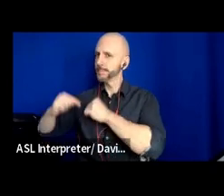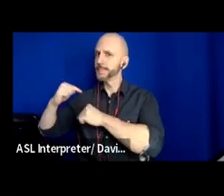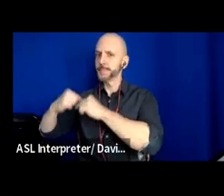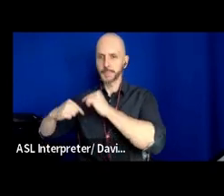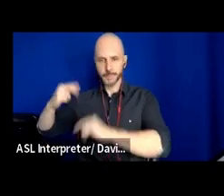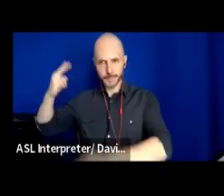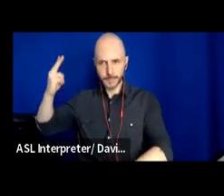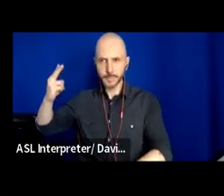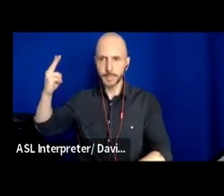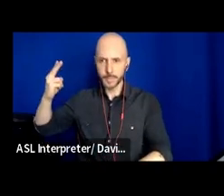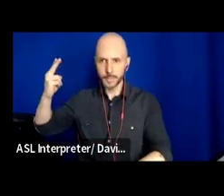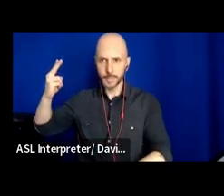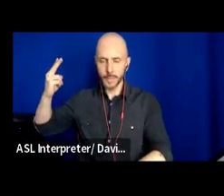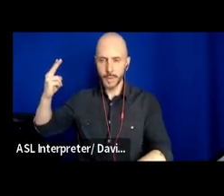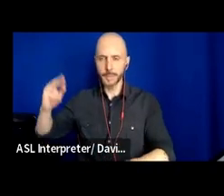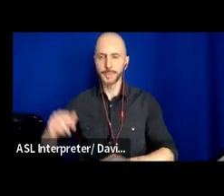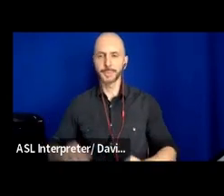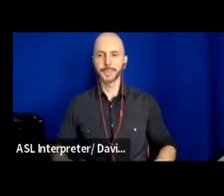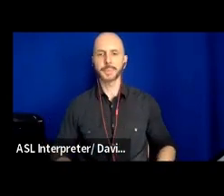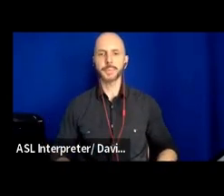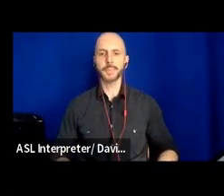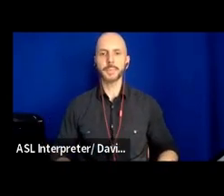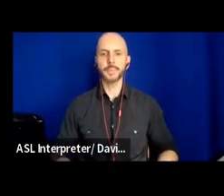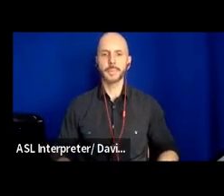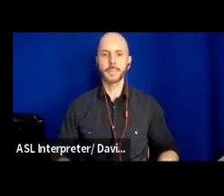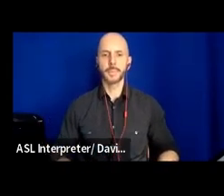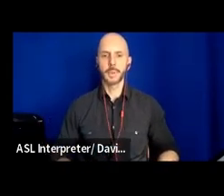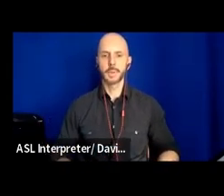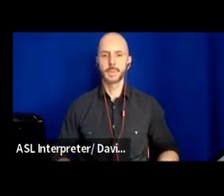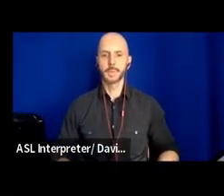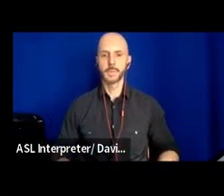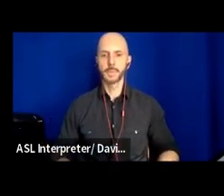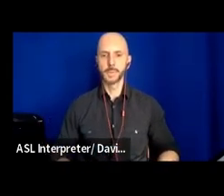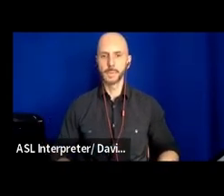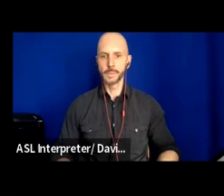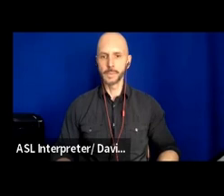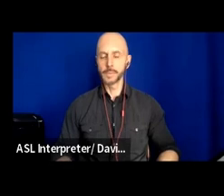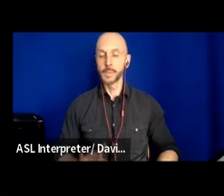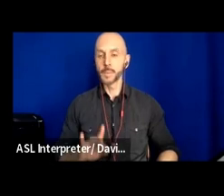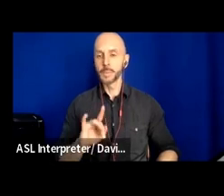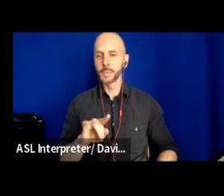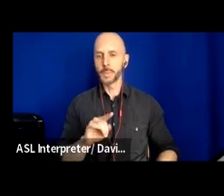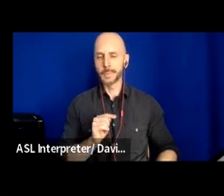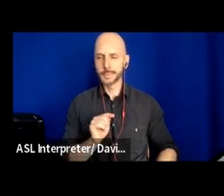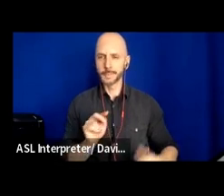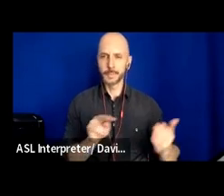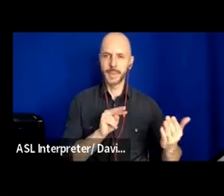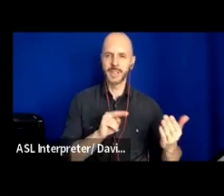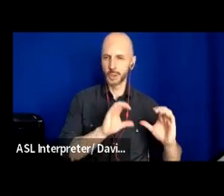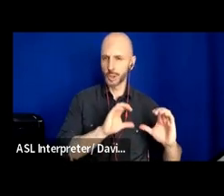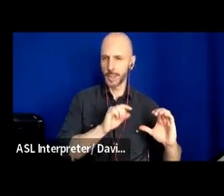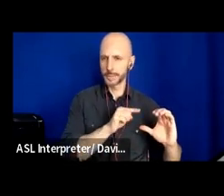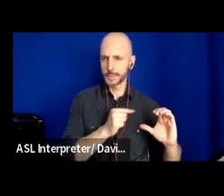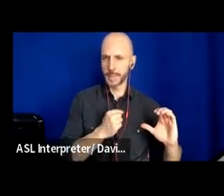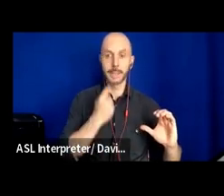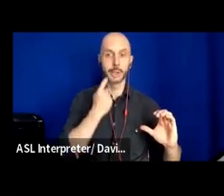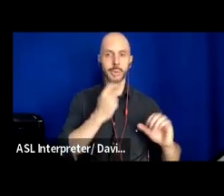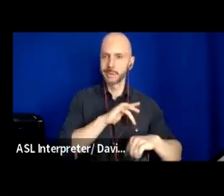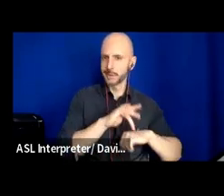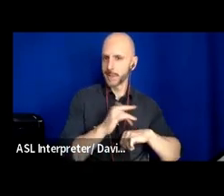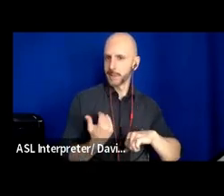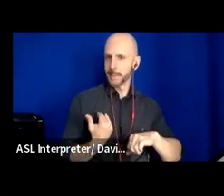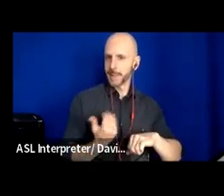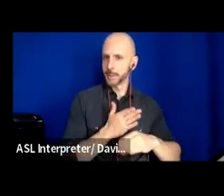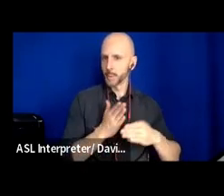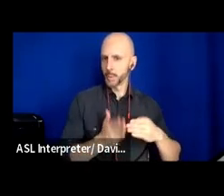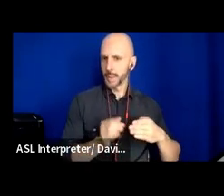must be acknowledged. And then, of course, you have the experience, actually was just in Quebec part of this weekend, of just the impact for French and